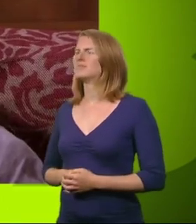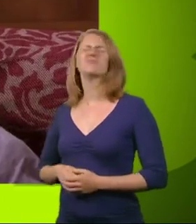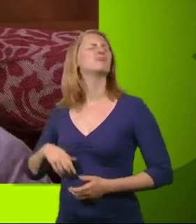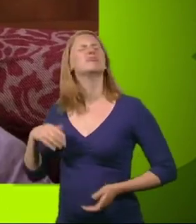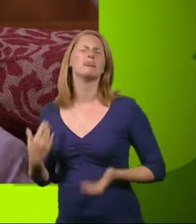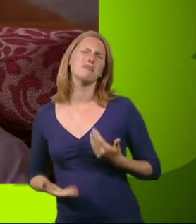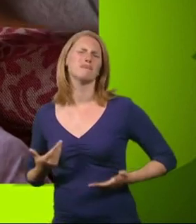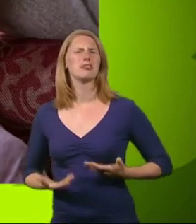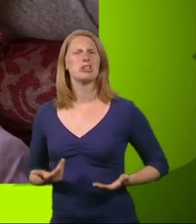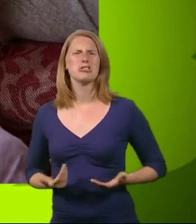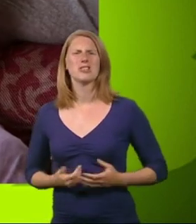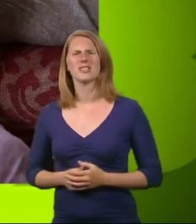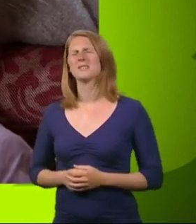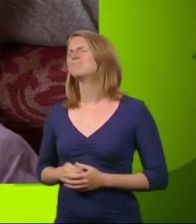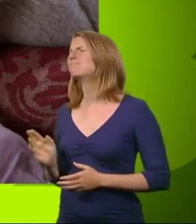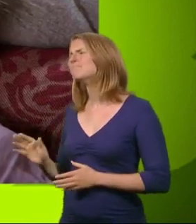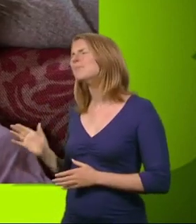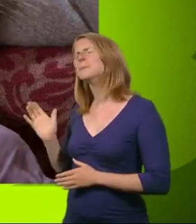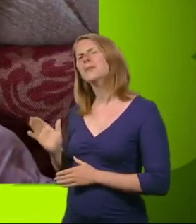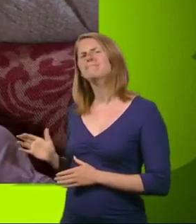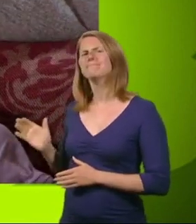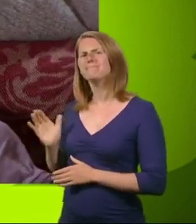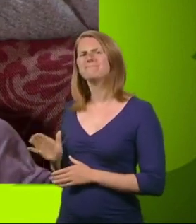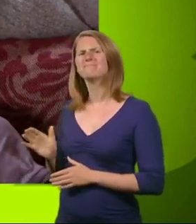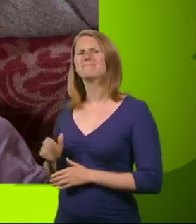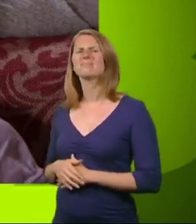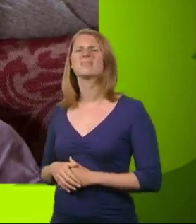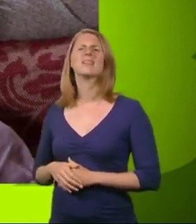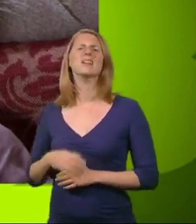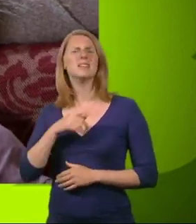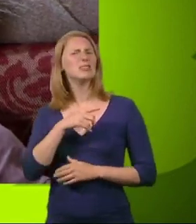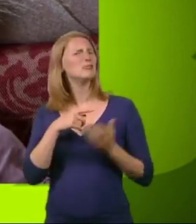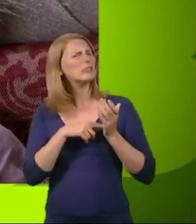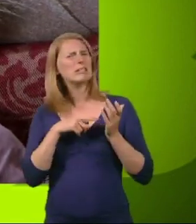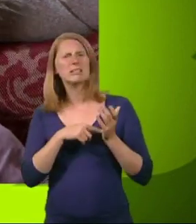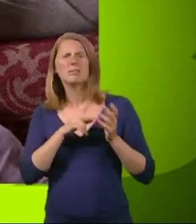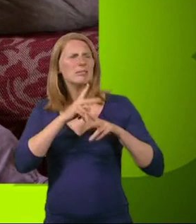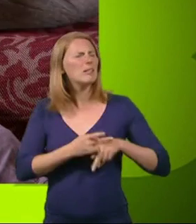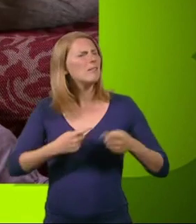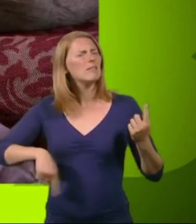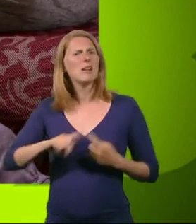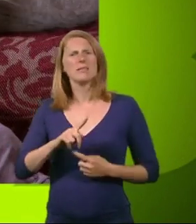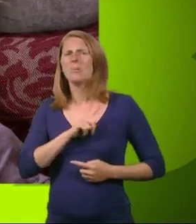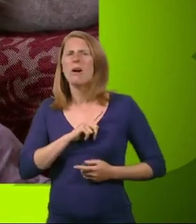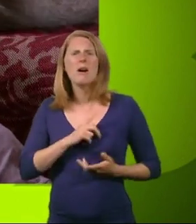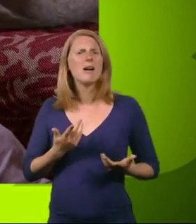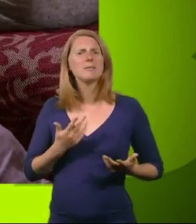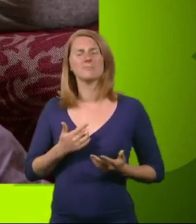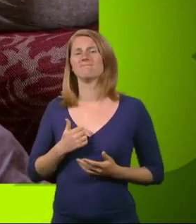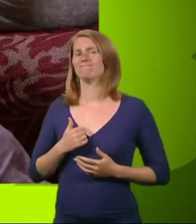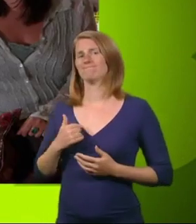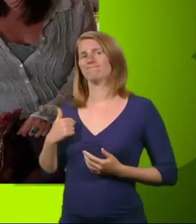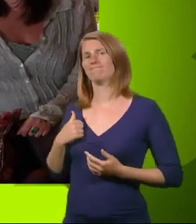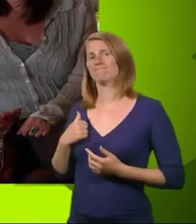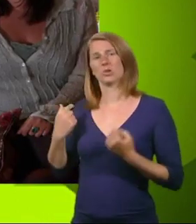It's not fair. Oh, Lily, come on. Why can't Tracy look after us? Because I'm not allowed anyone